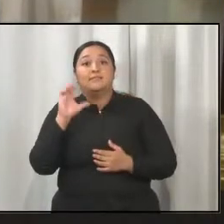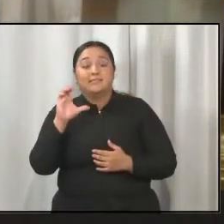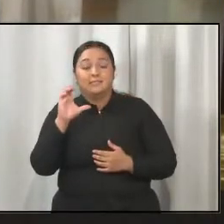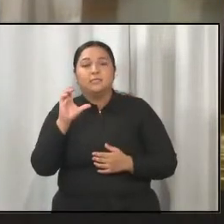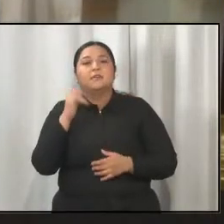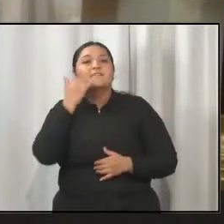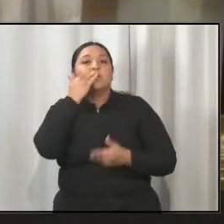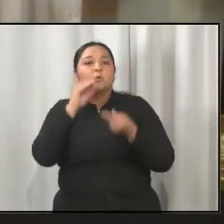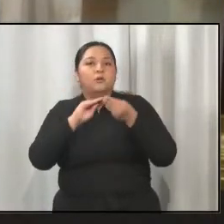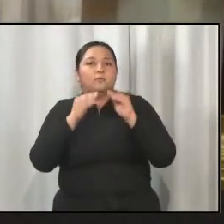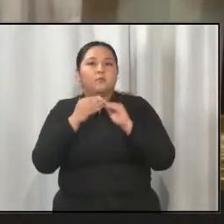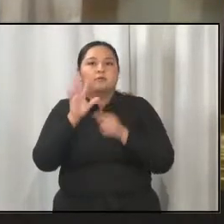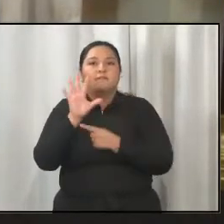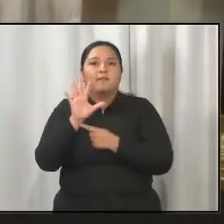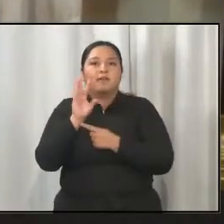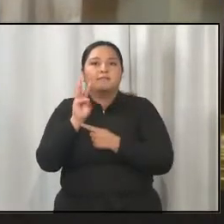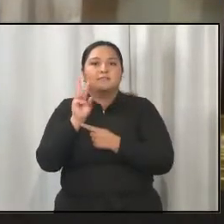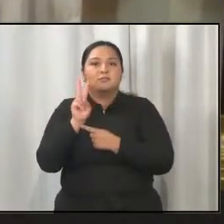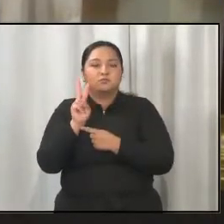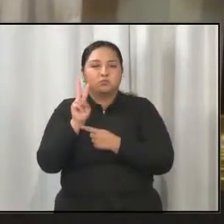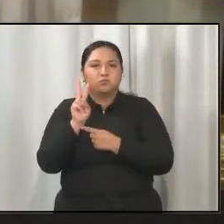our phone number is